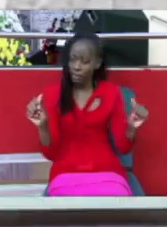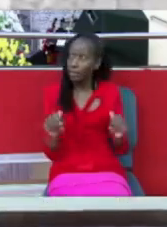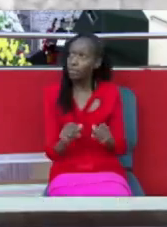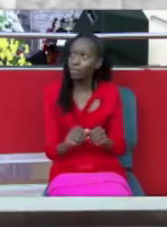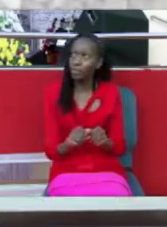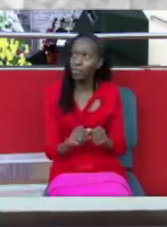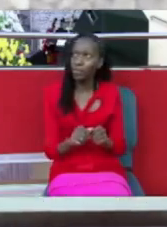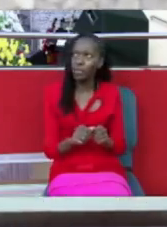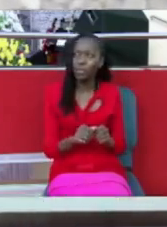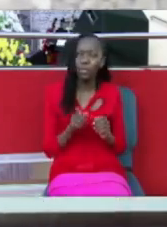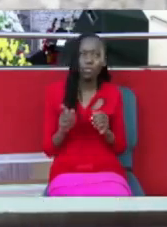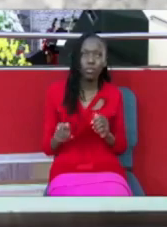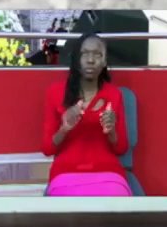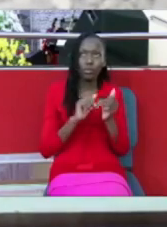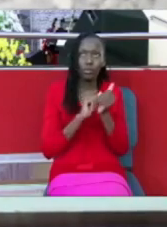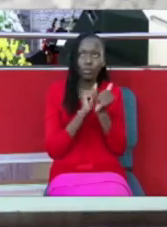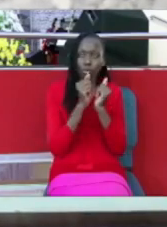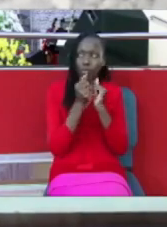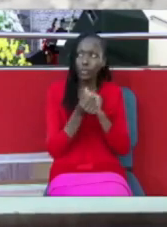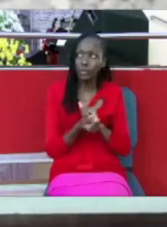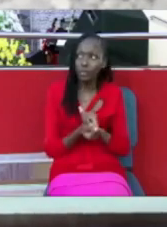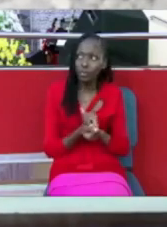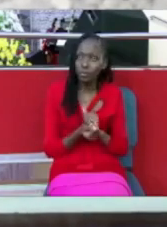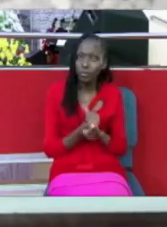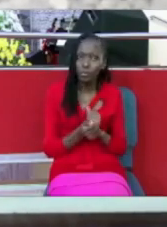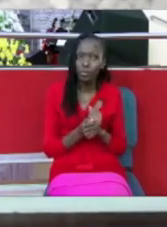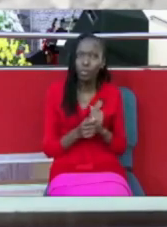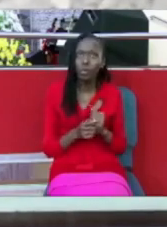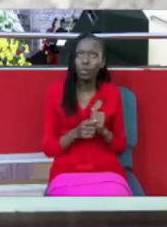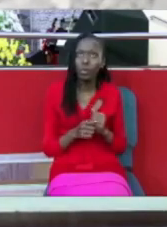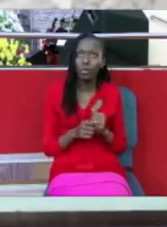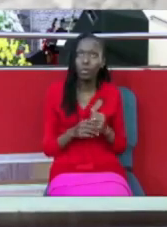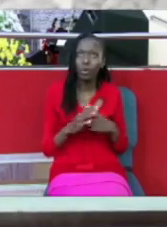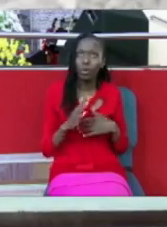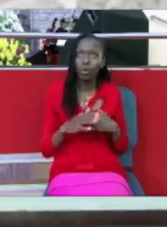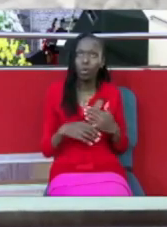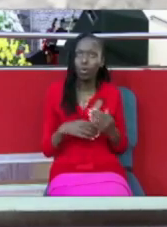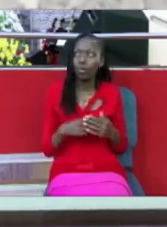the exchange. Those of us who lifted up, who clapped,